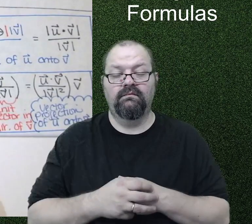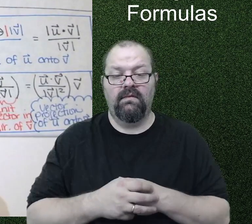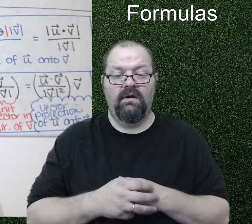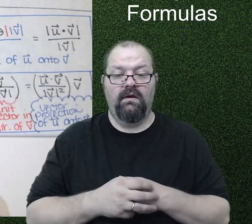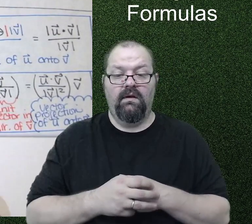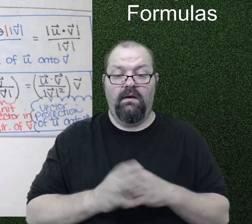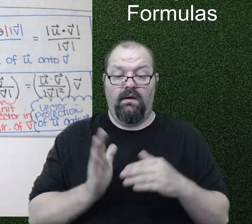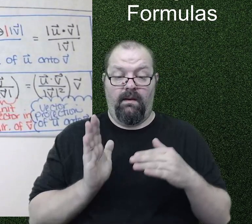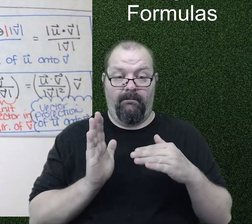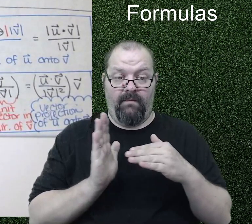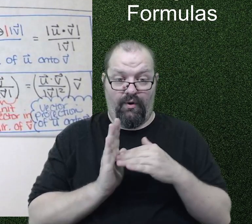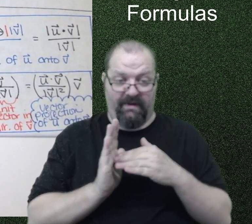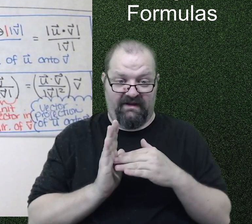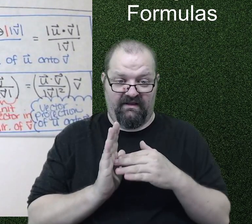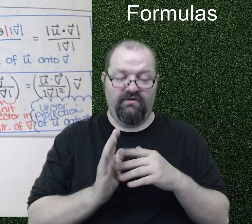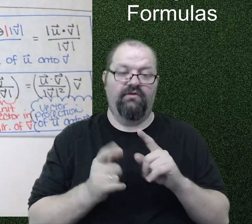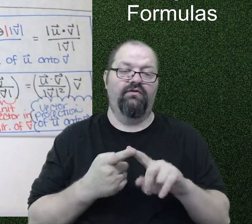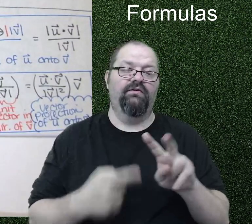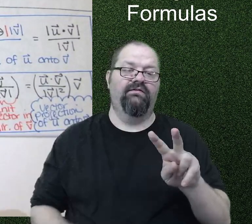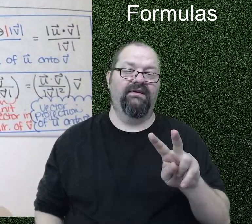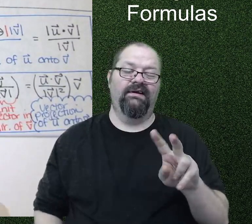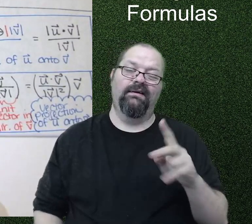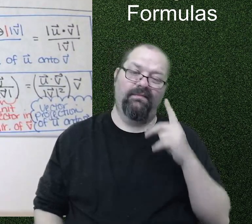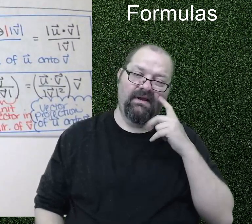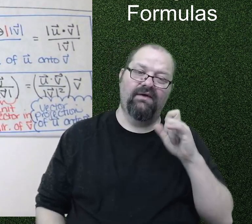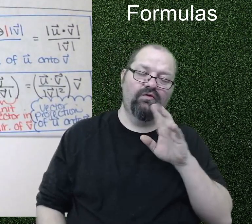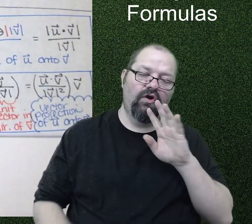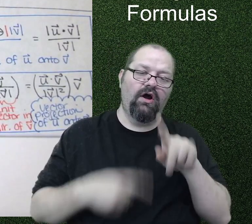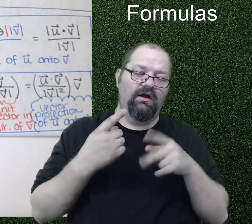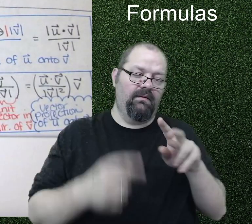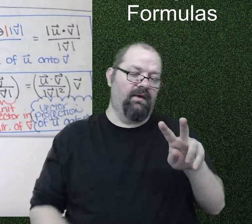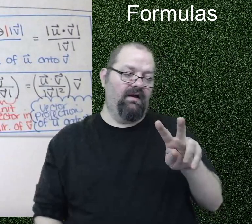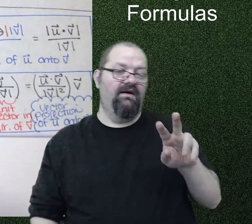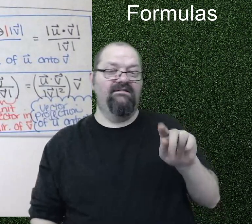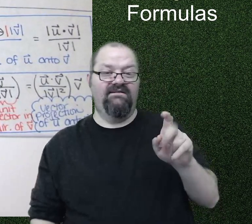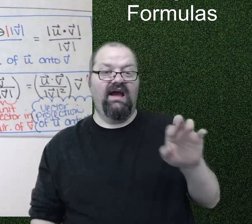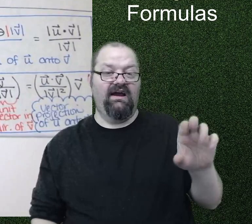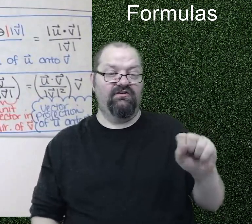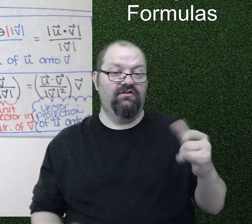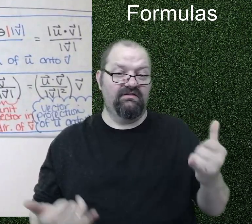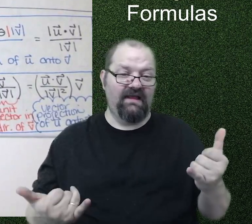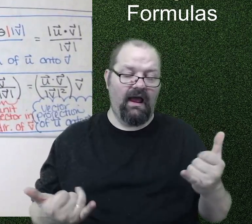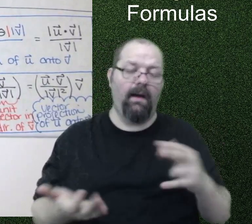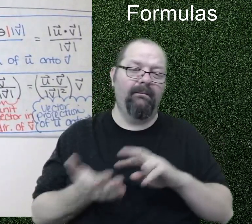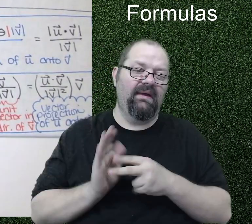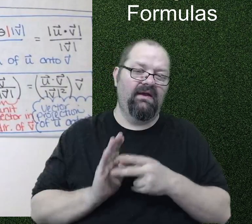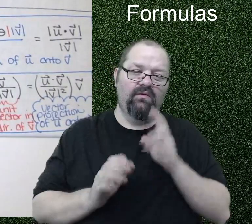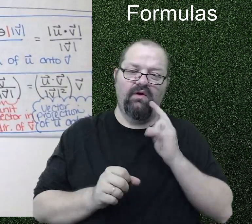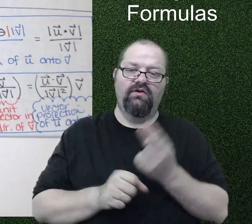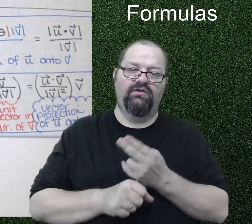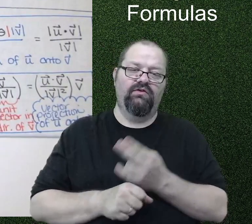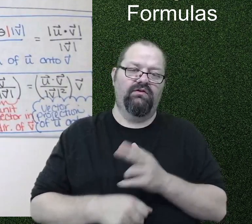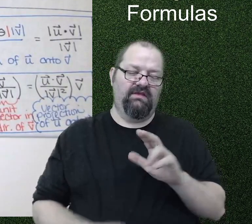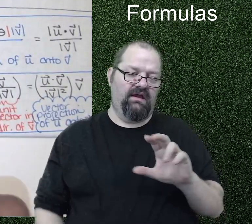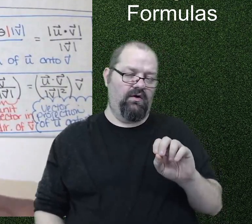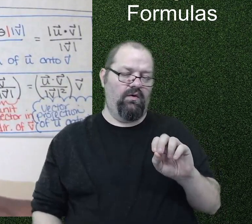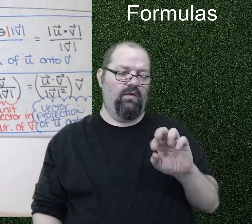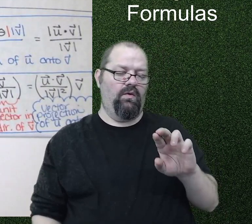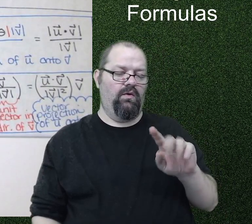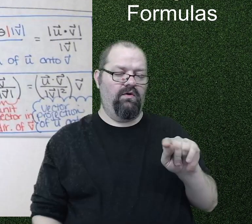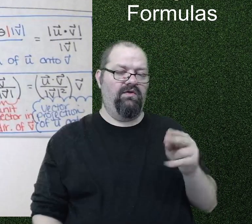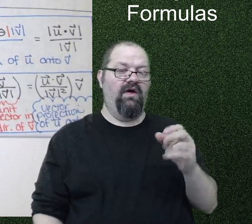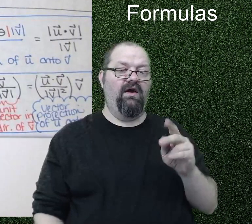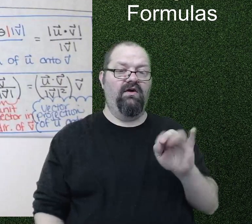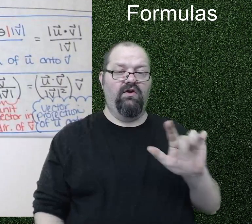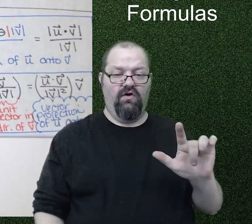perpendicular to V, or since we're talking about vectors, we're going to say orthogonal to V. We're still going to use that little perpendicular notation from geometry class